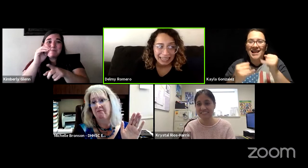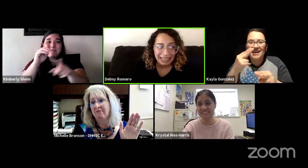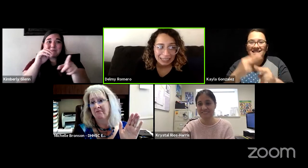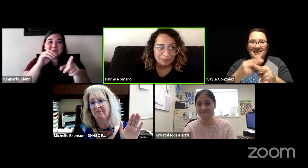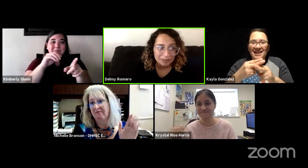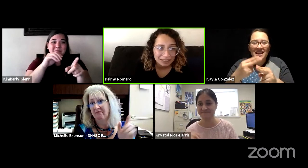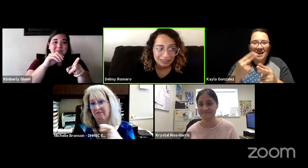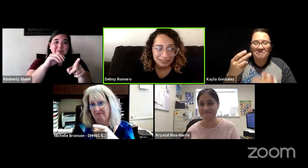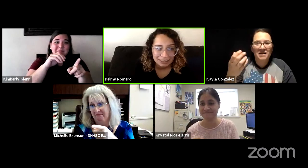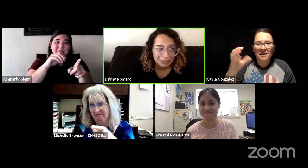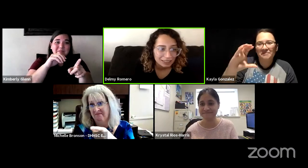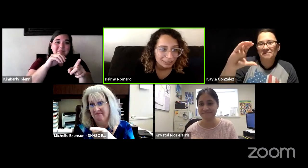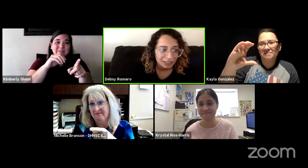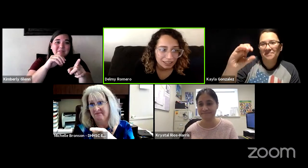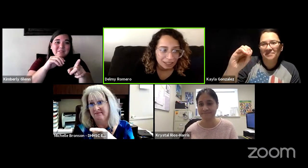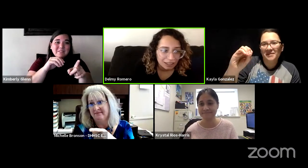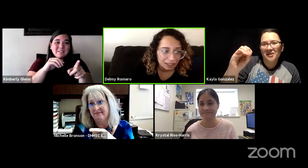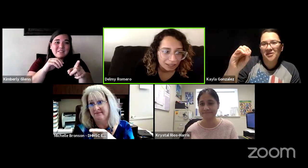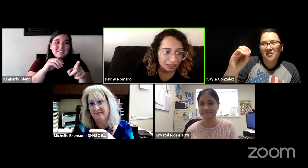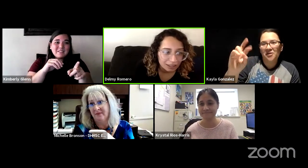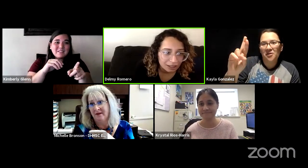guess a name.